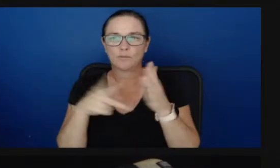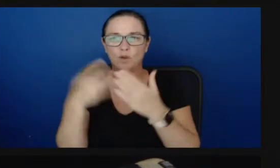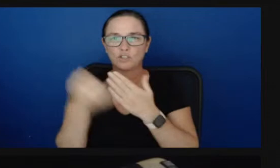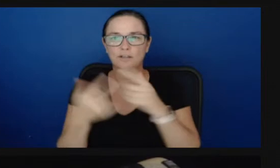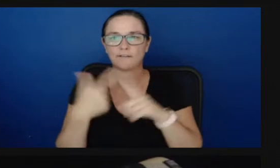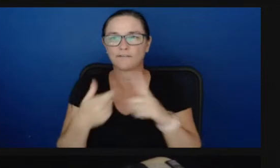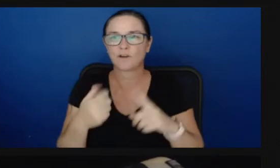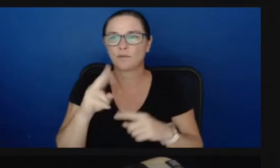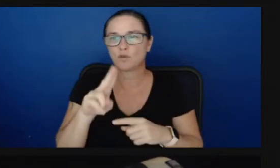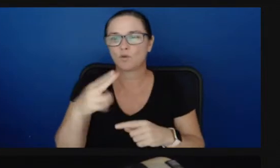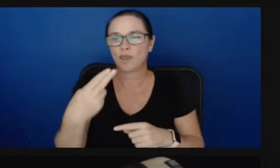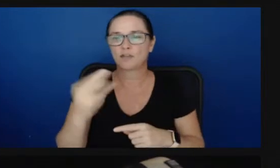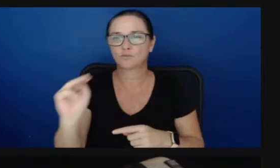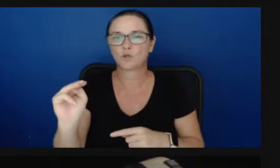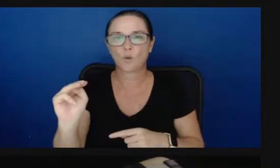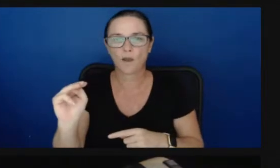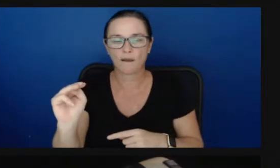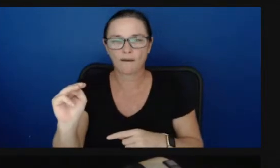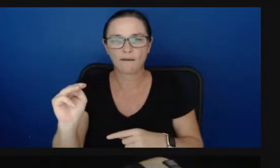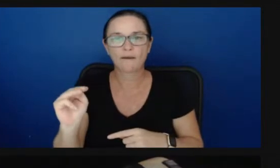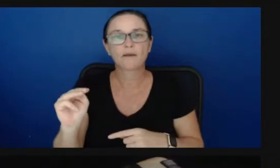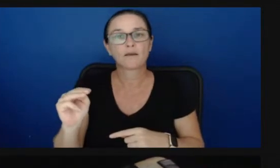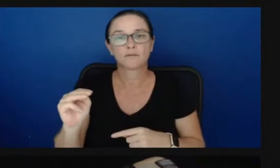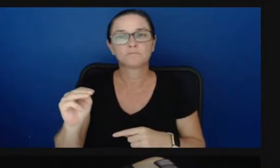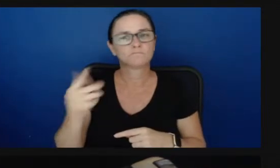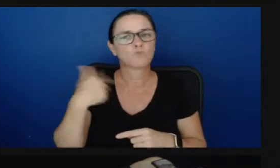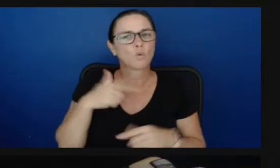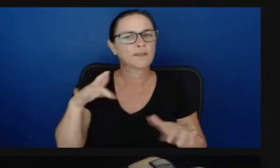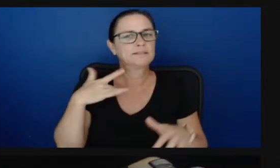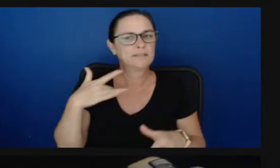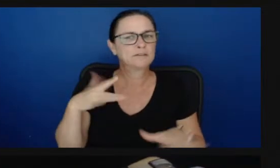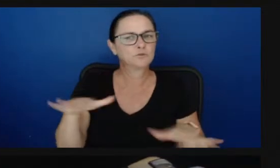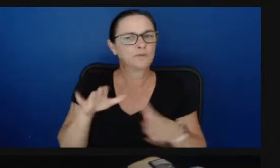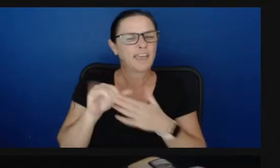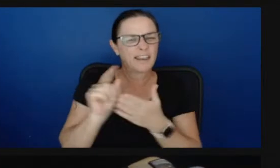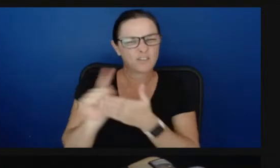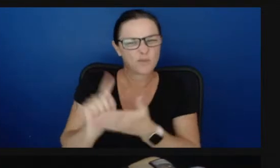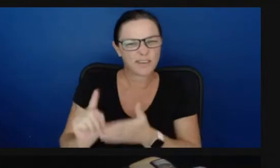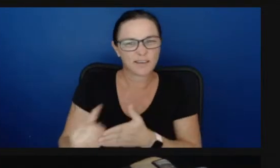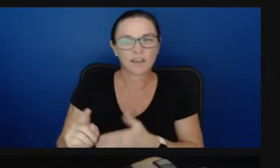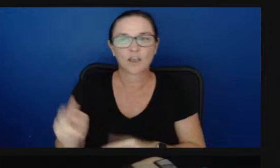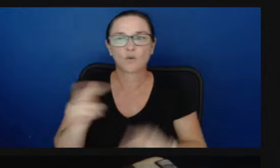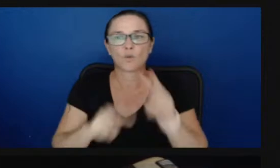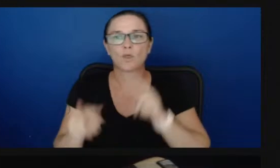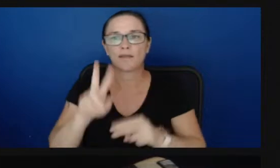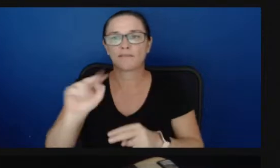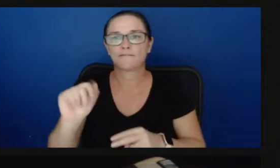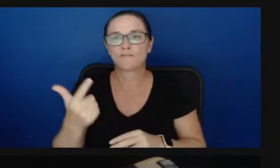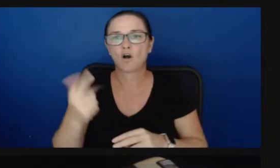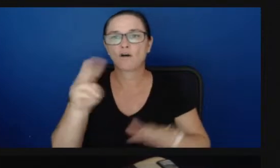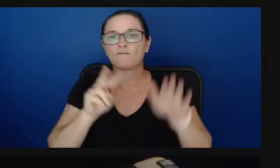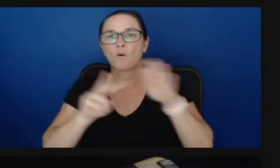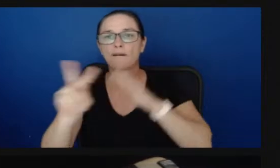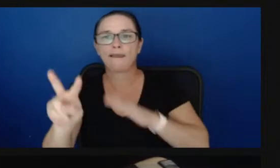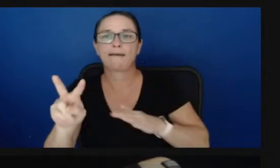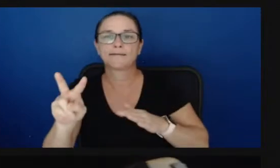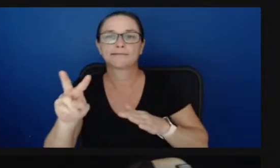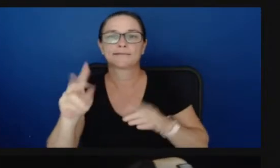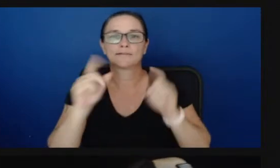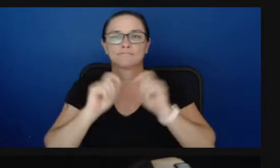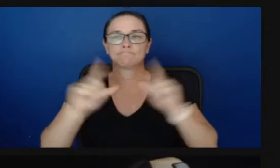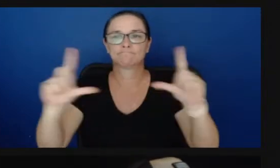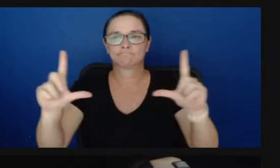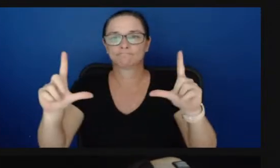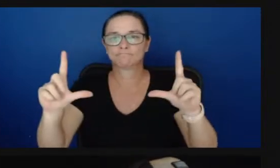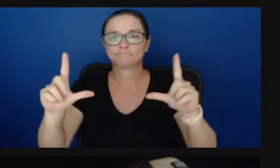Manoa here, as we do most weeks, and look at their VOG forecast dashboard. So